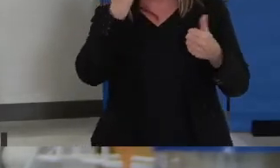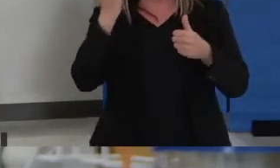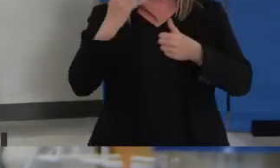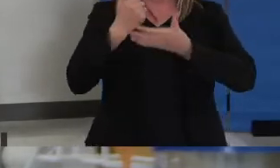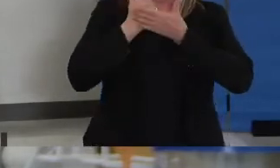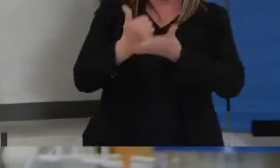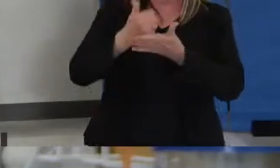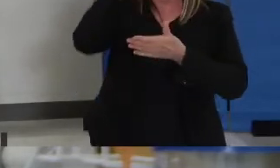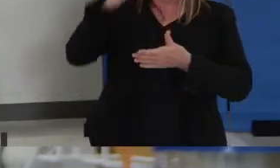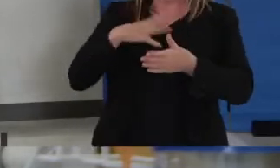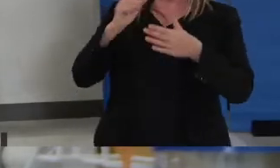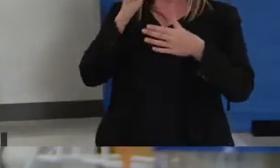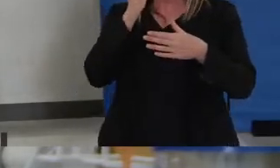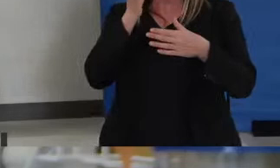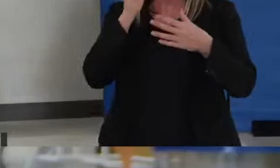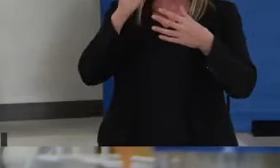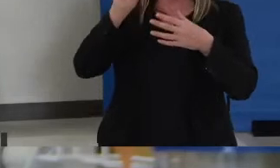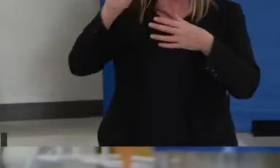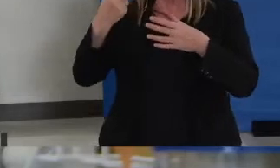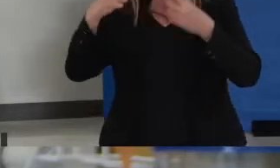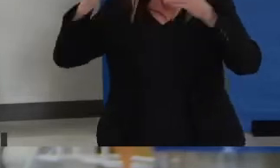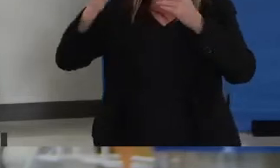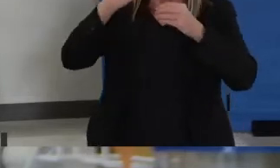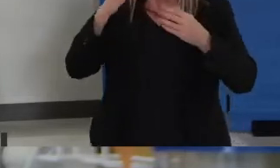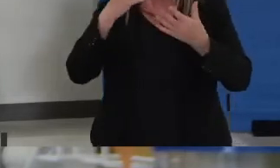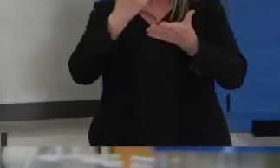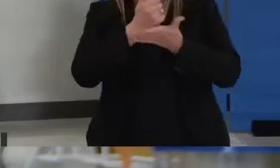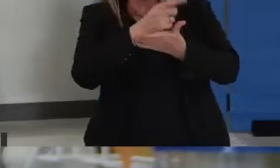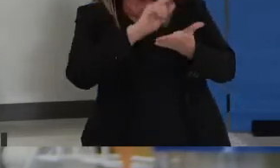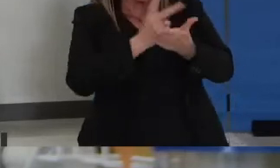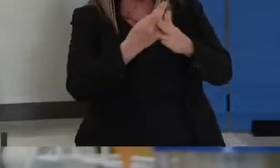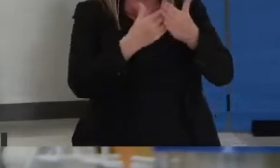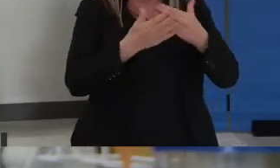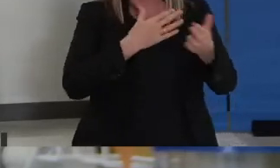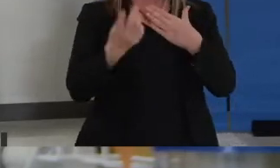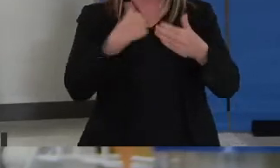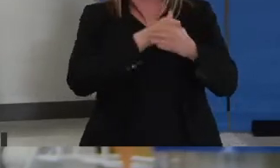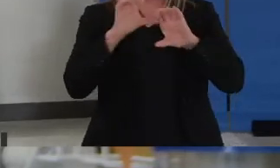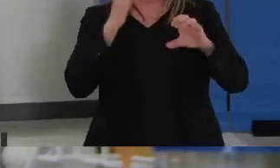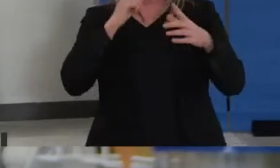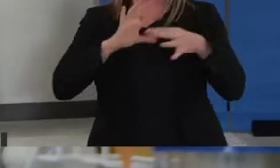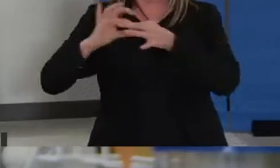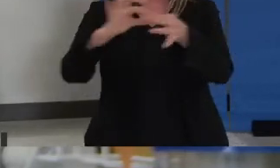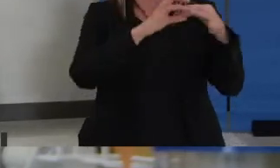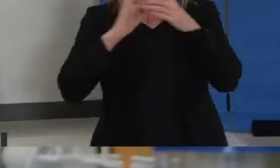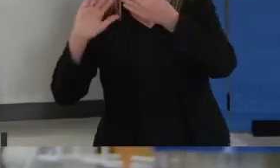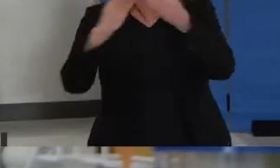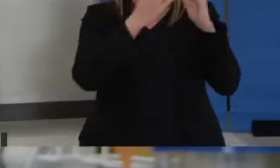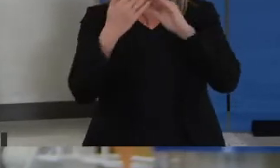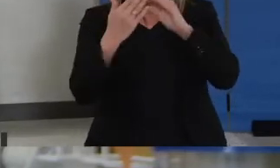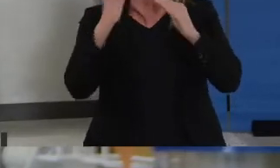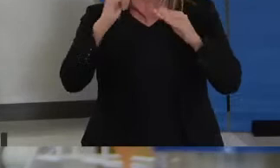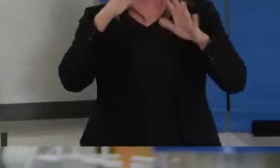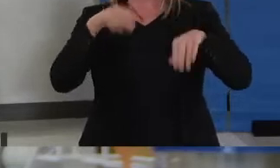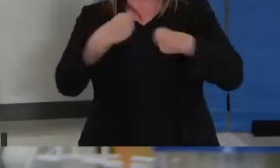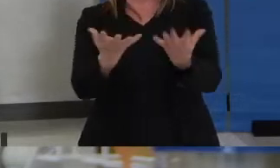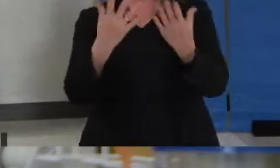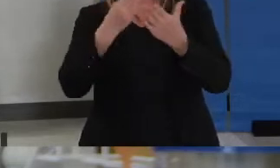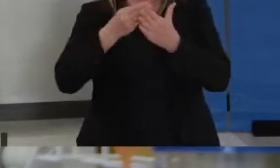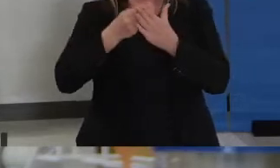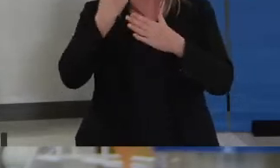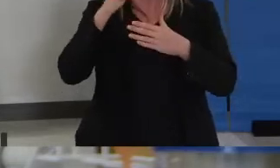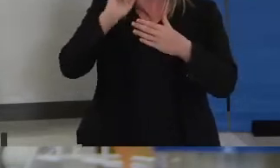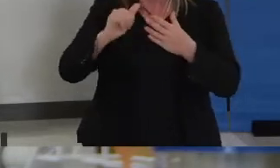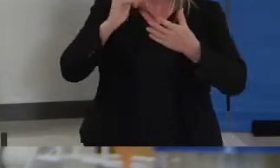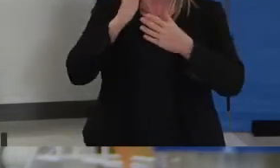man at a produce market, right? Or if it's helping in a kitchen, whatever it is, we do better in community. This will provide the funding for those